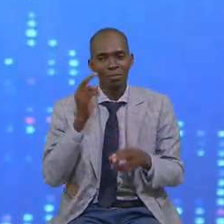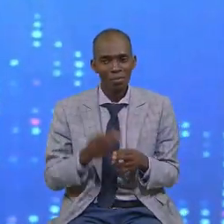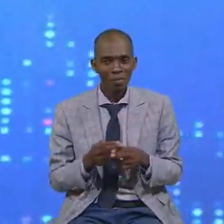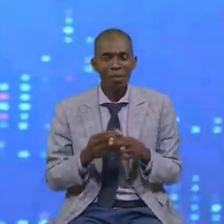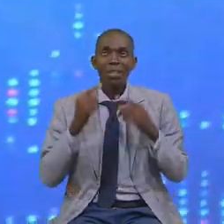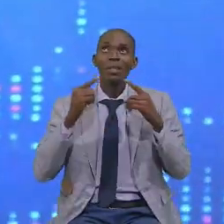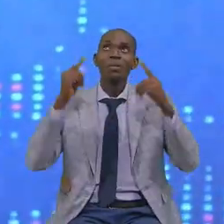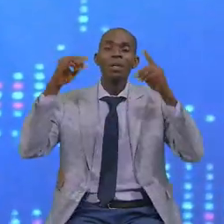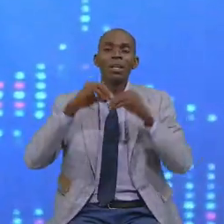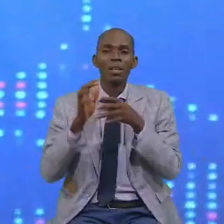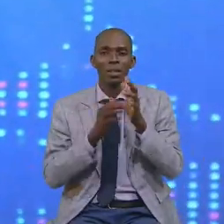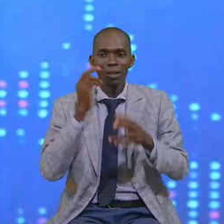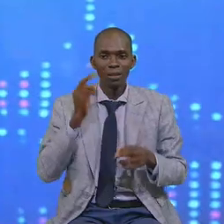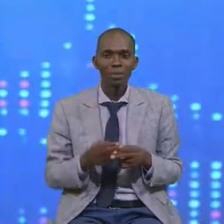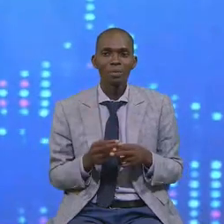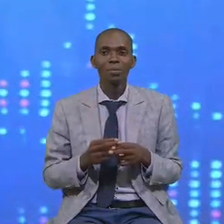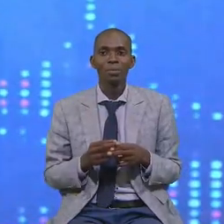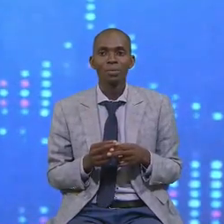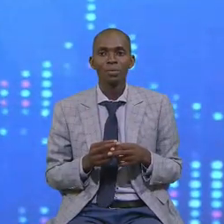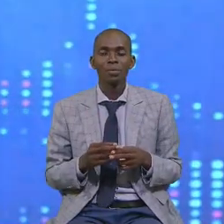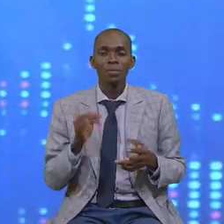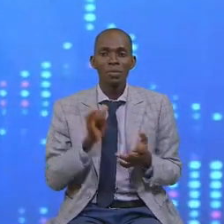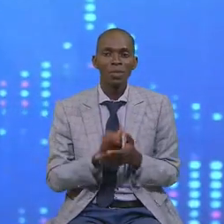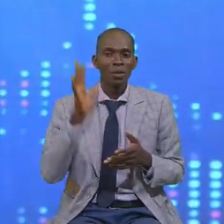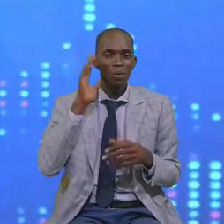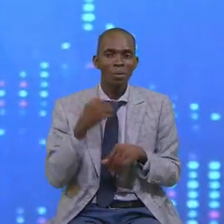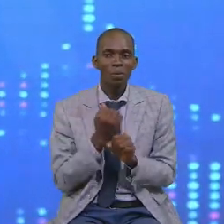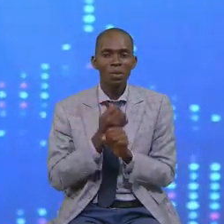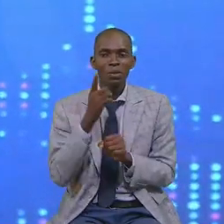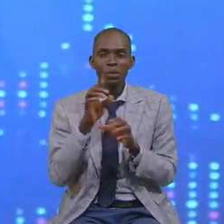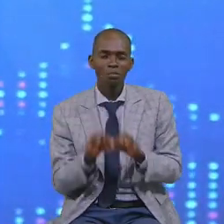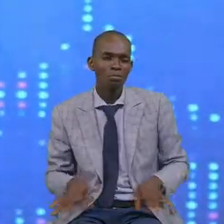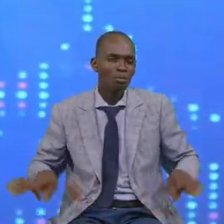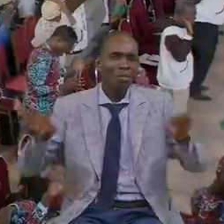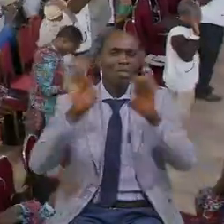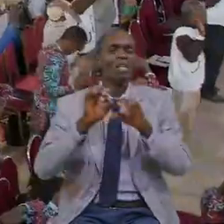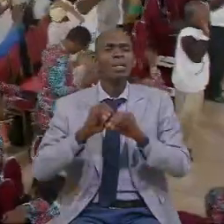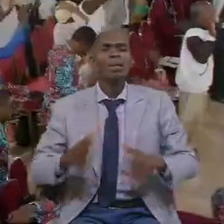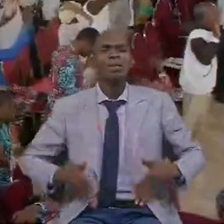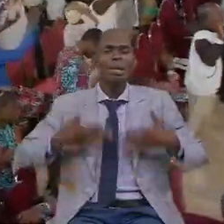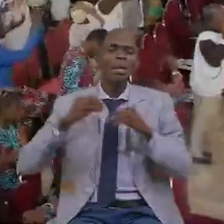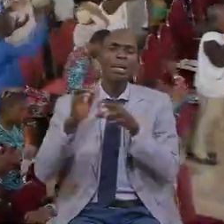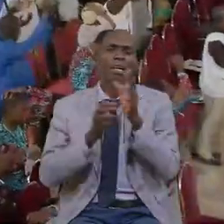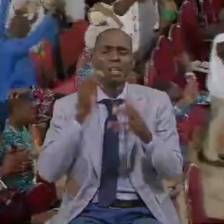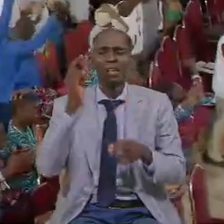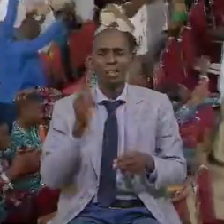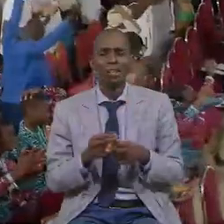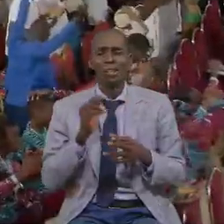Success that will make you significant in life.